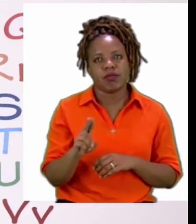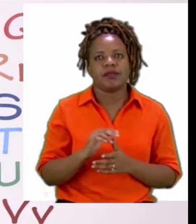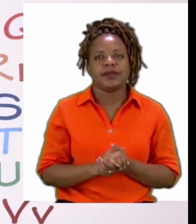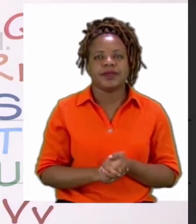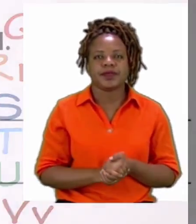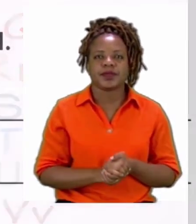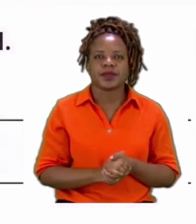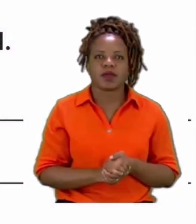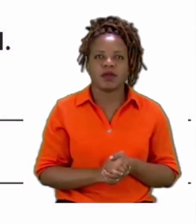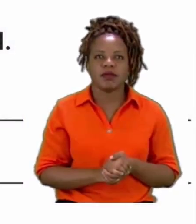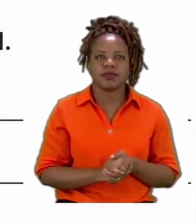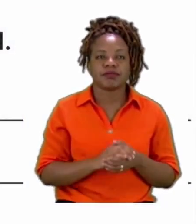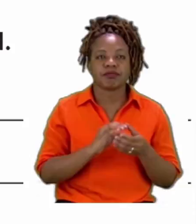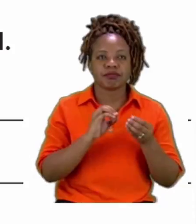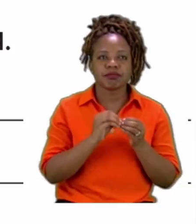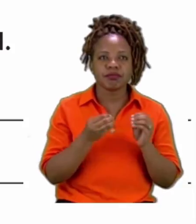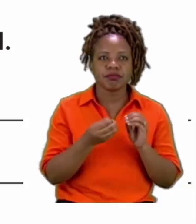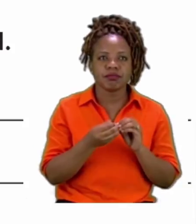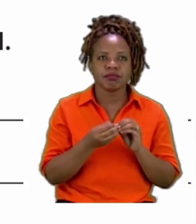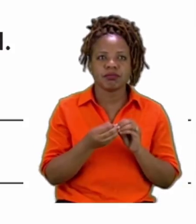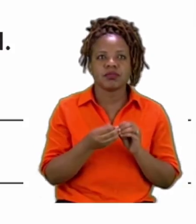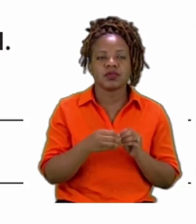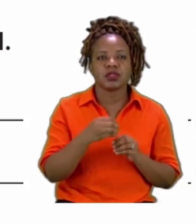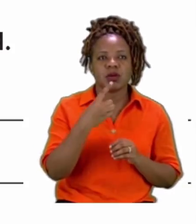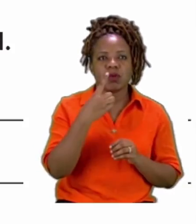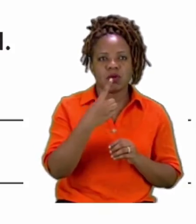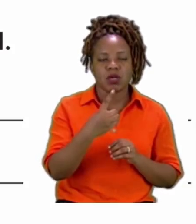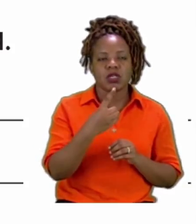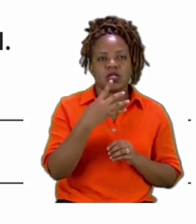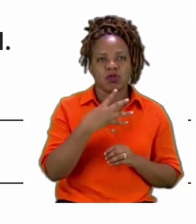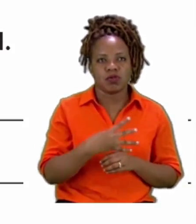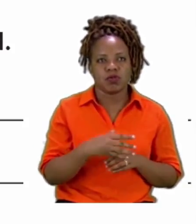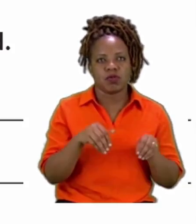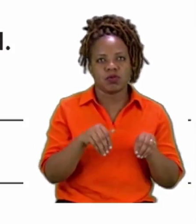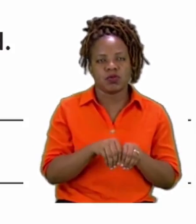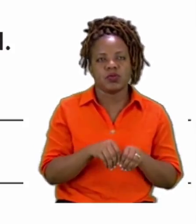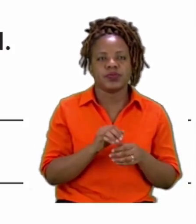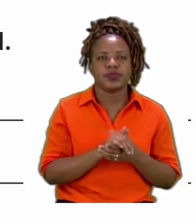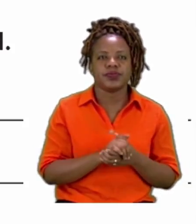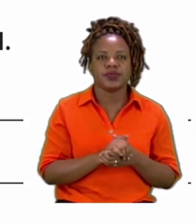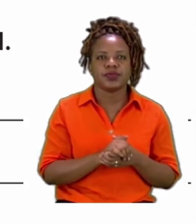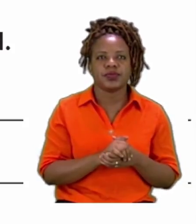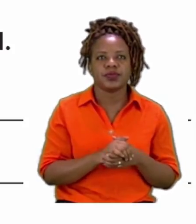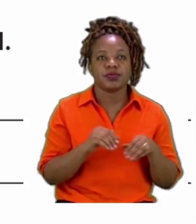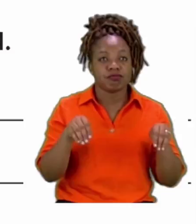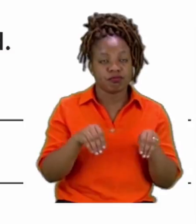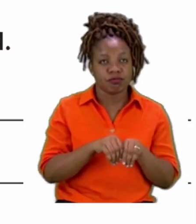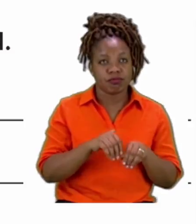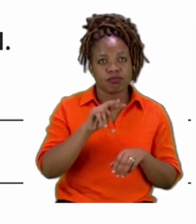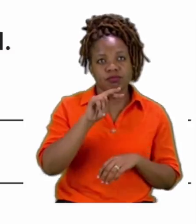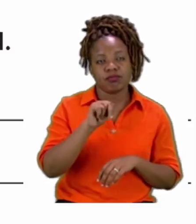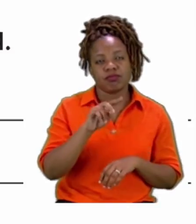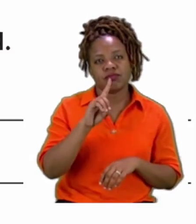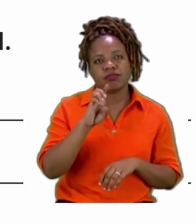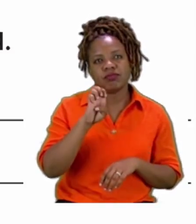exercise. We're going to answer number 1 and number 4 together. Number 1 says, did Ndeshi